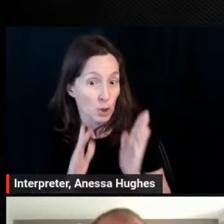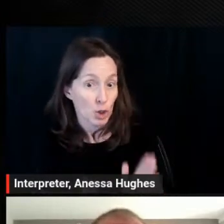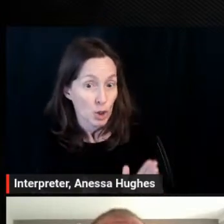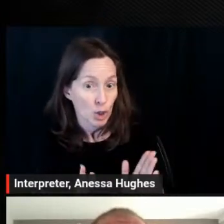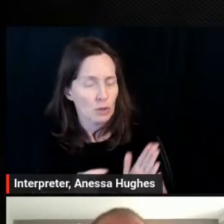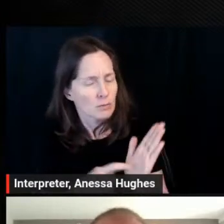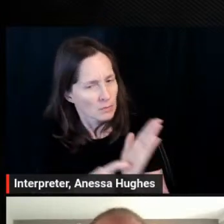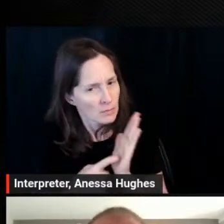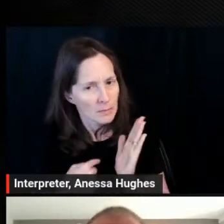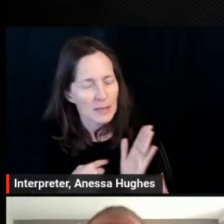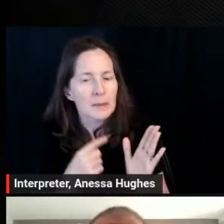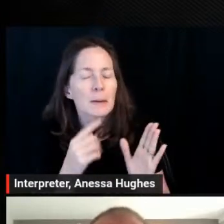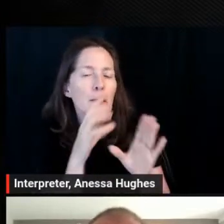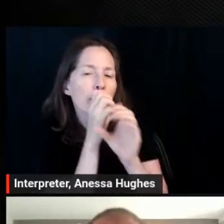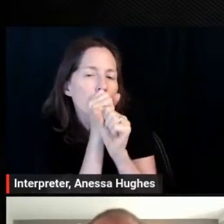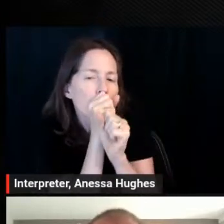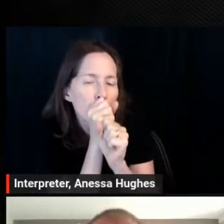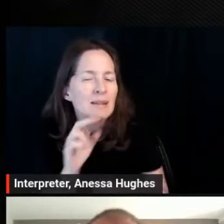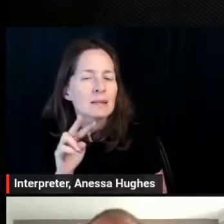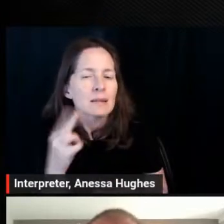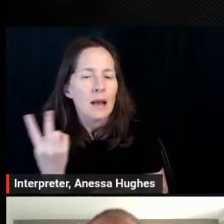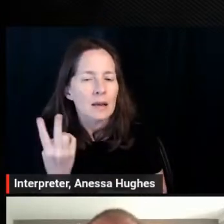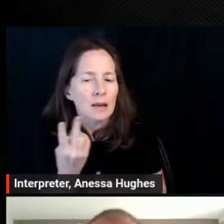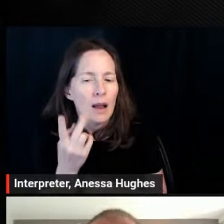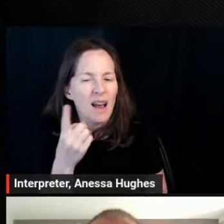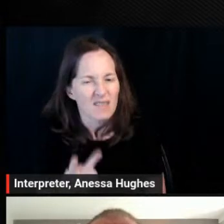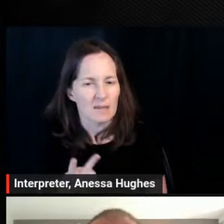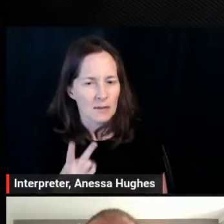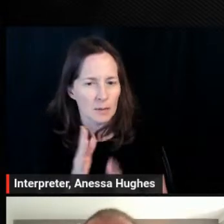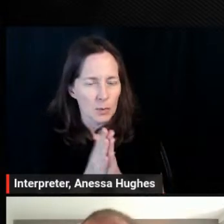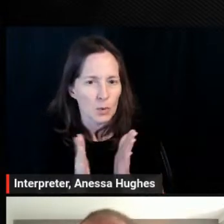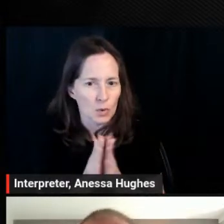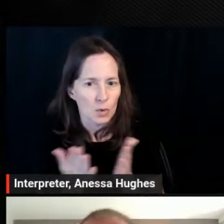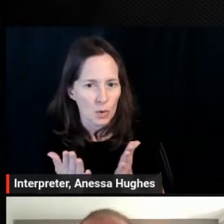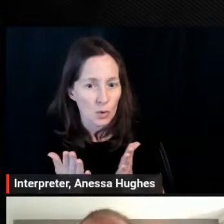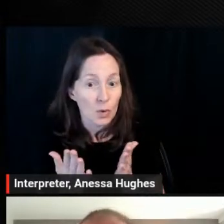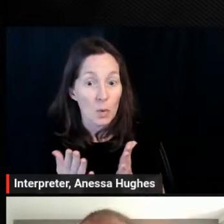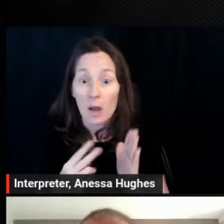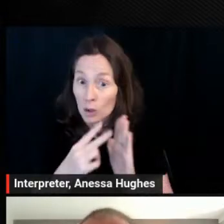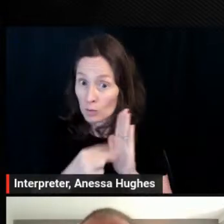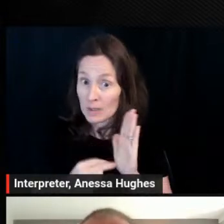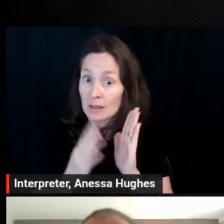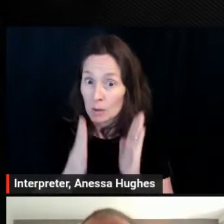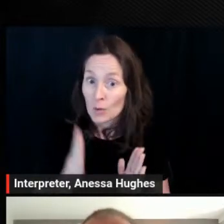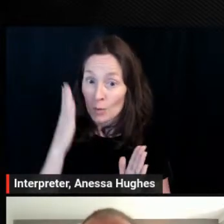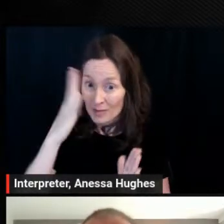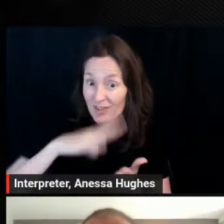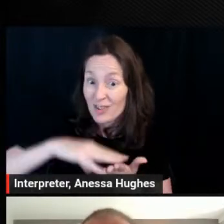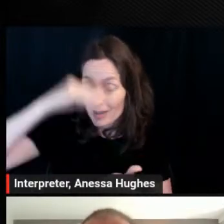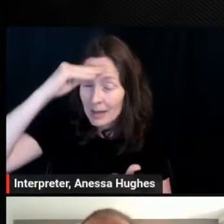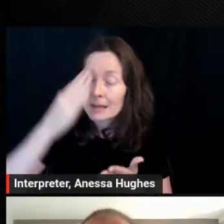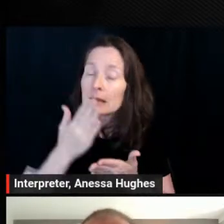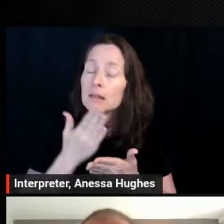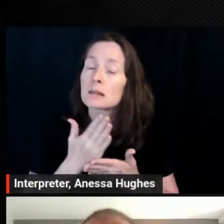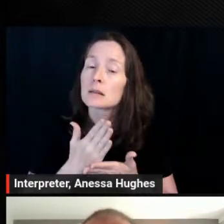learn that some, though not all, of these 5 boys make a miraculous